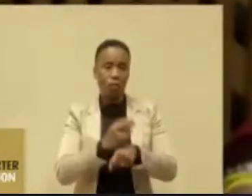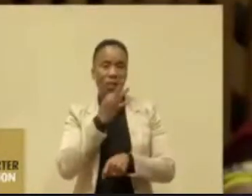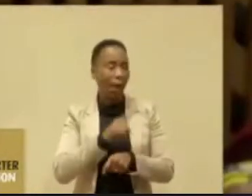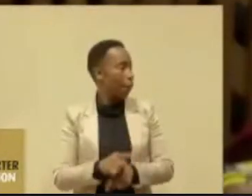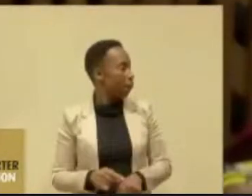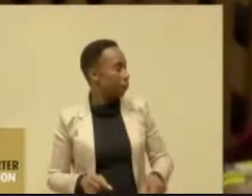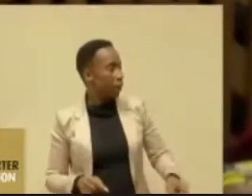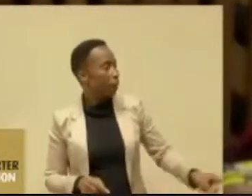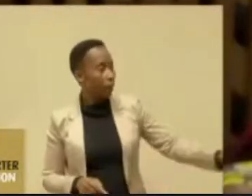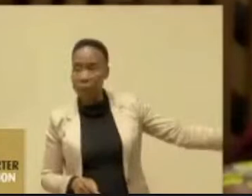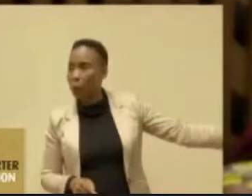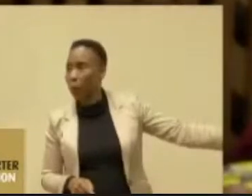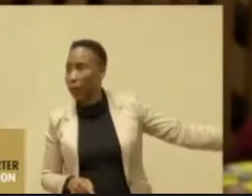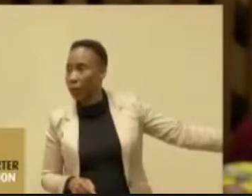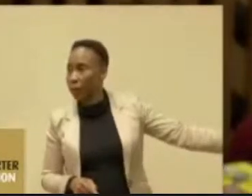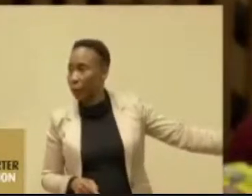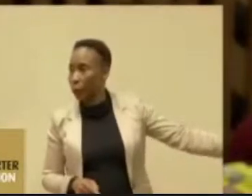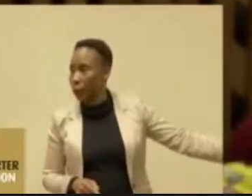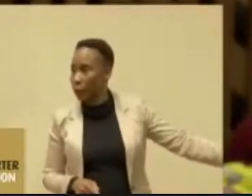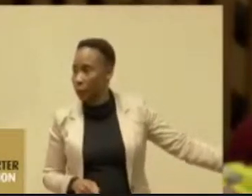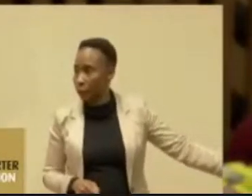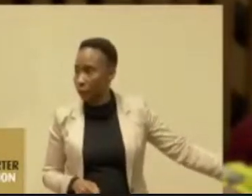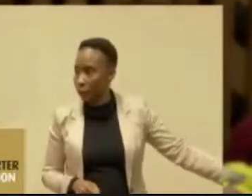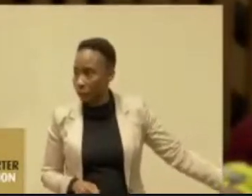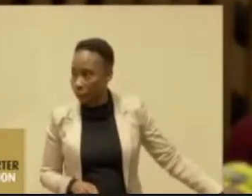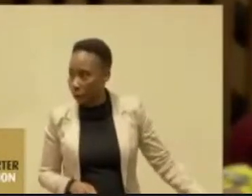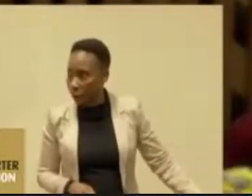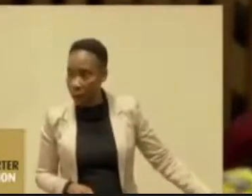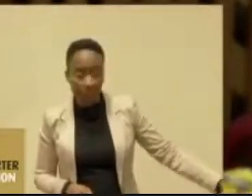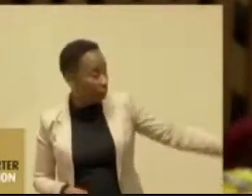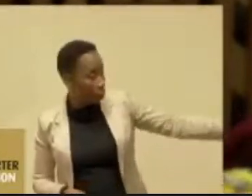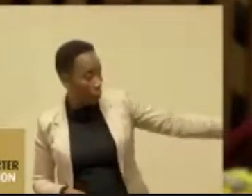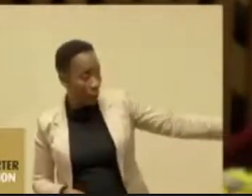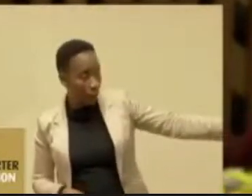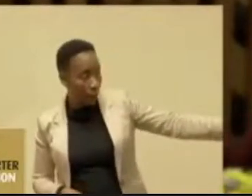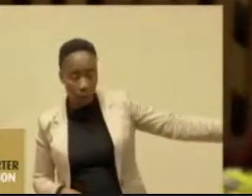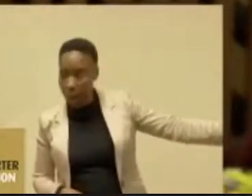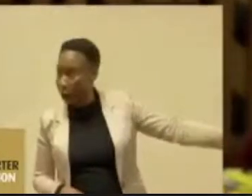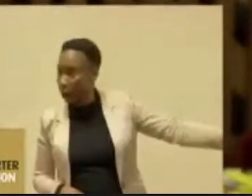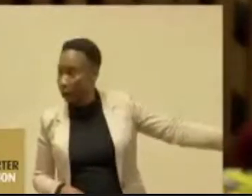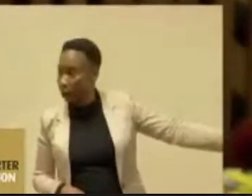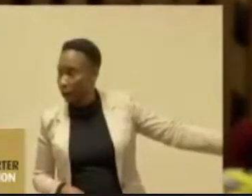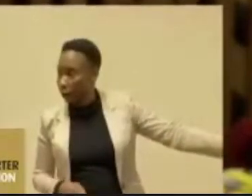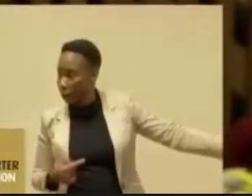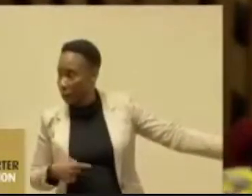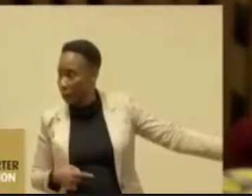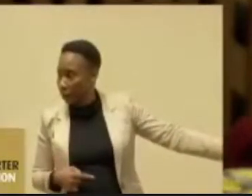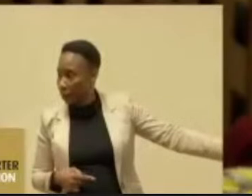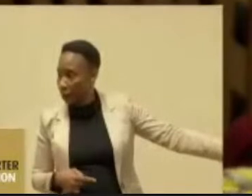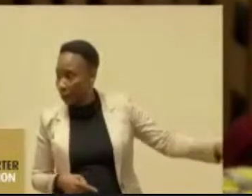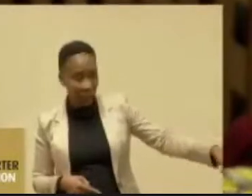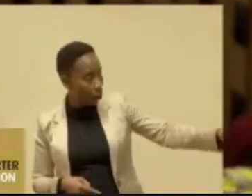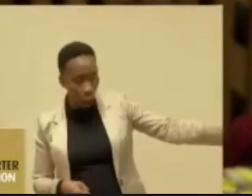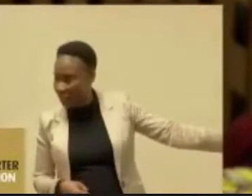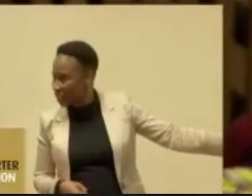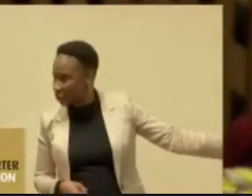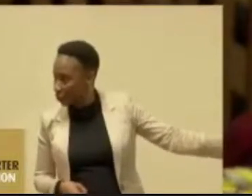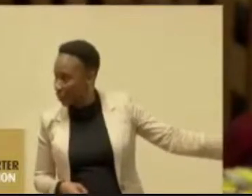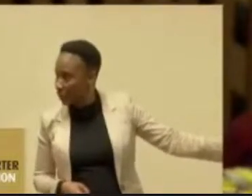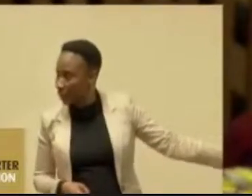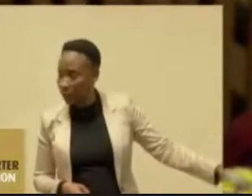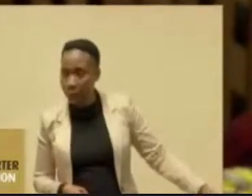much and good day everyone my name is from mosis godani a local municipality in